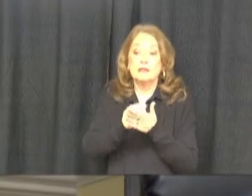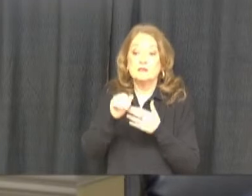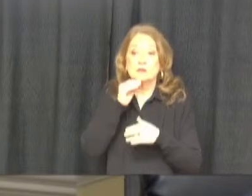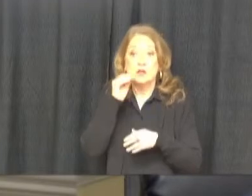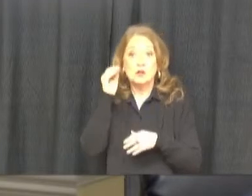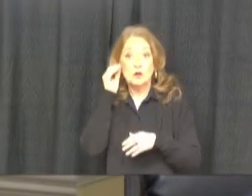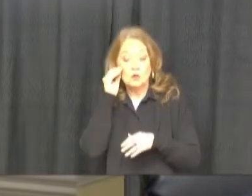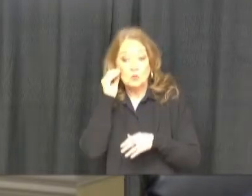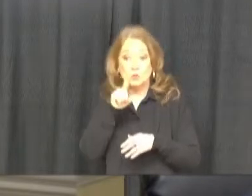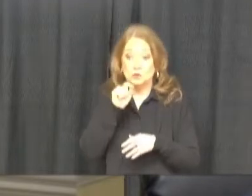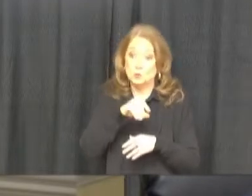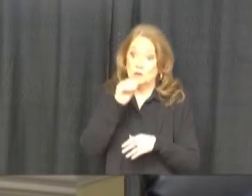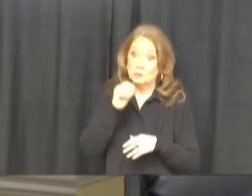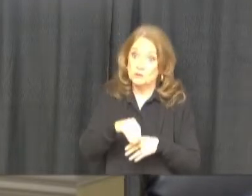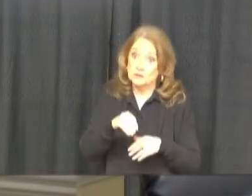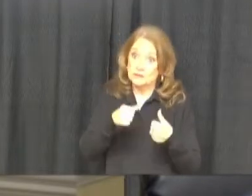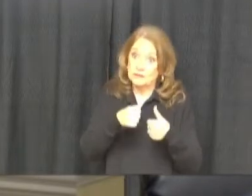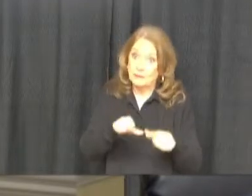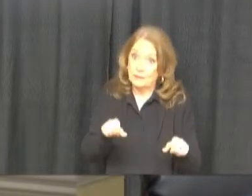requires a 20% down payment,